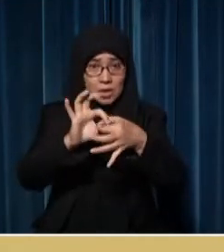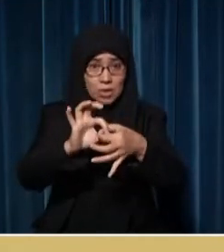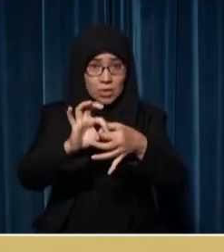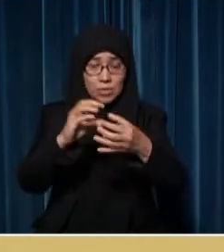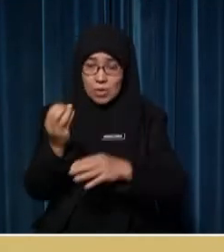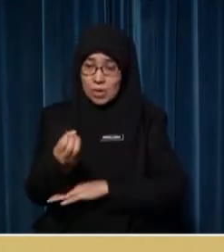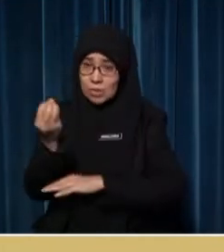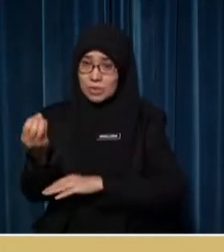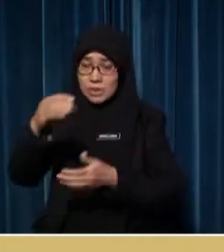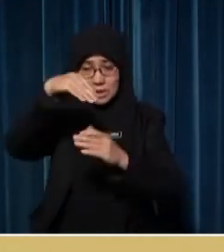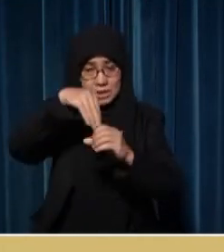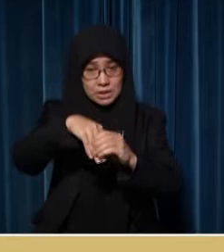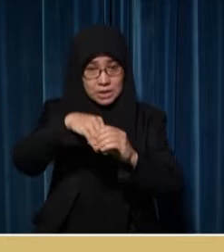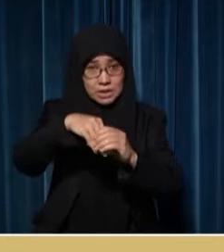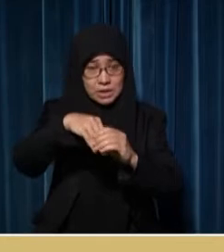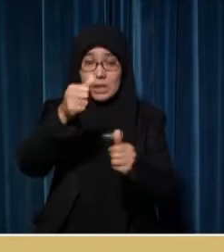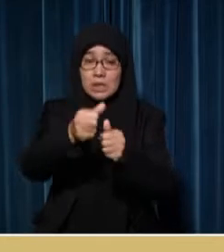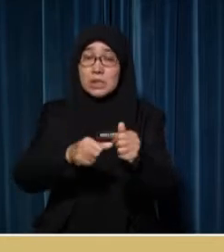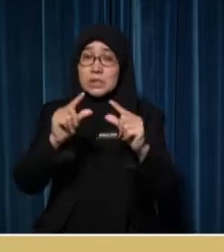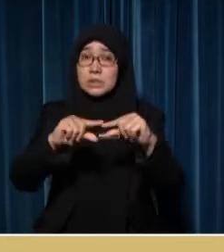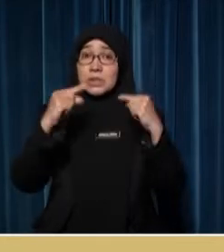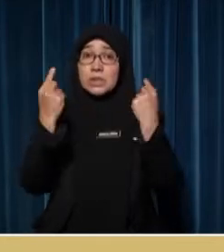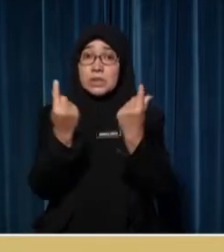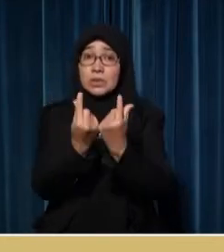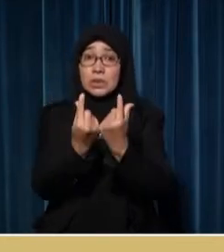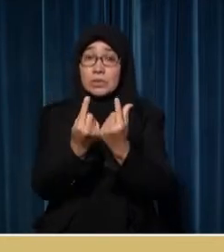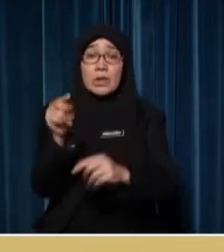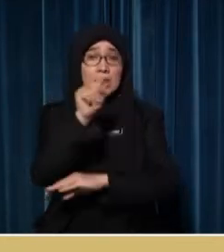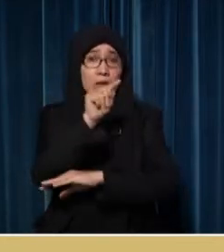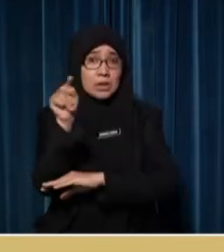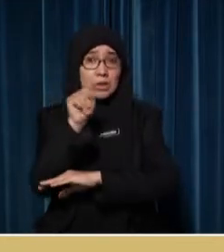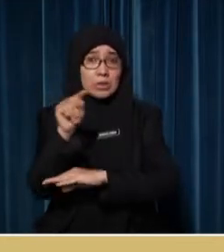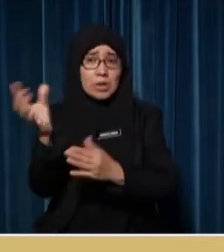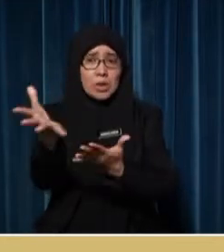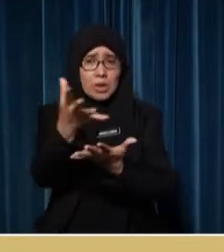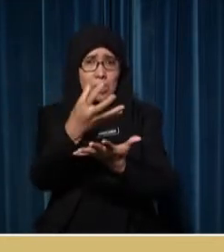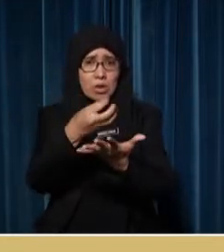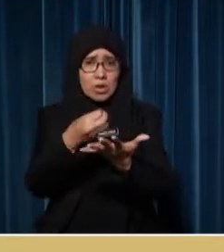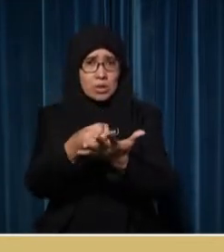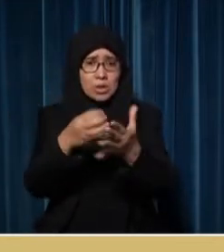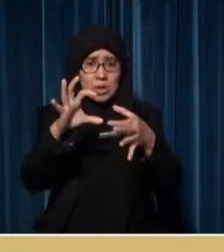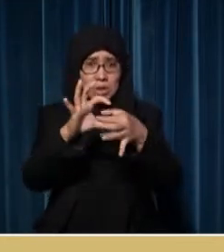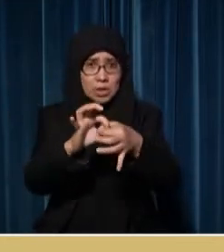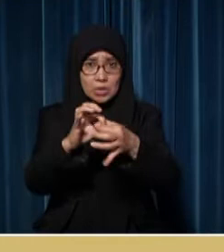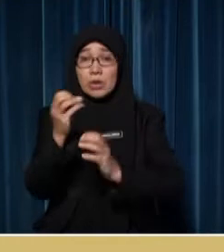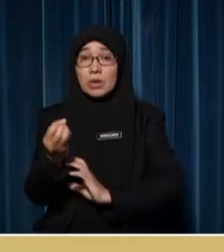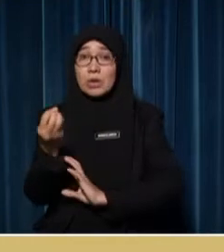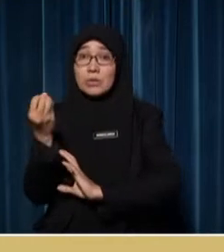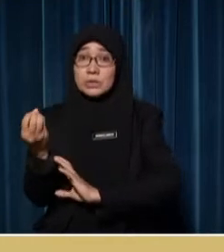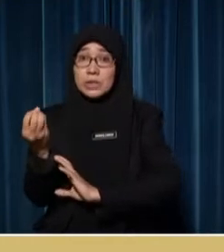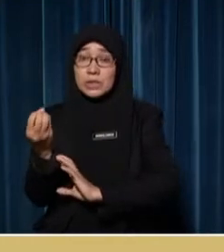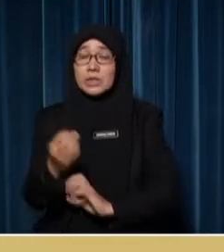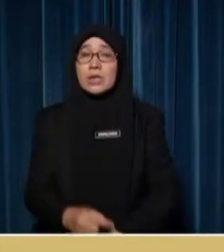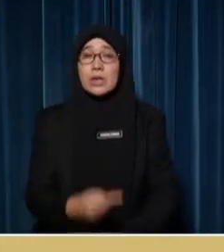each group is equal to the total number of objects. For